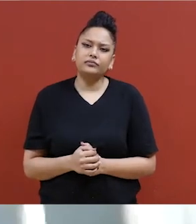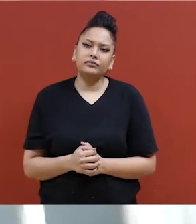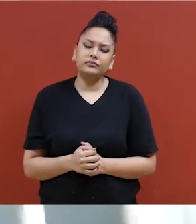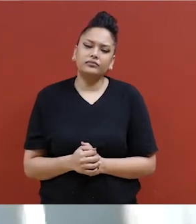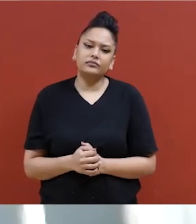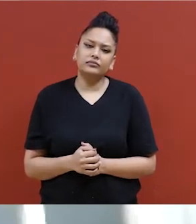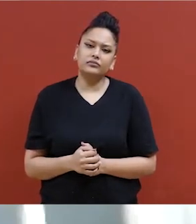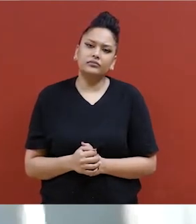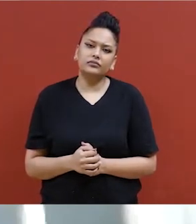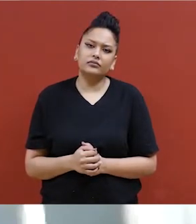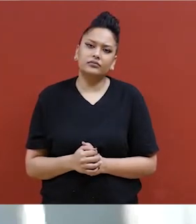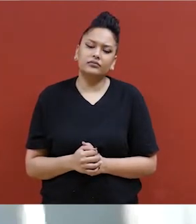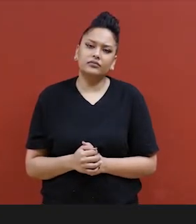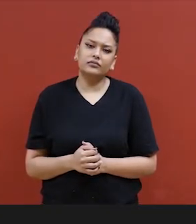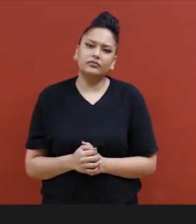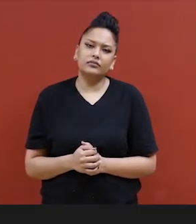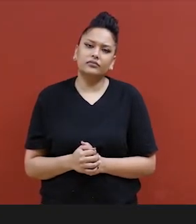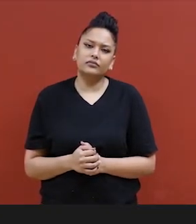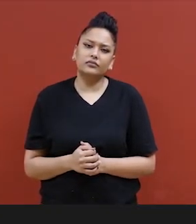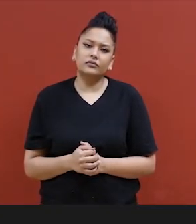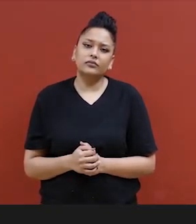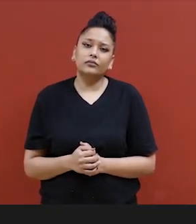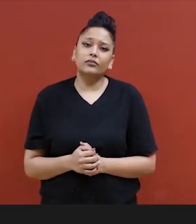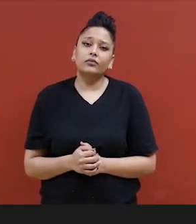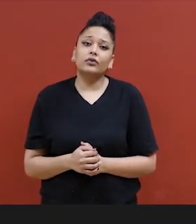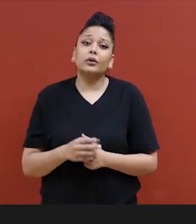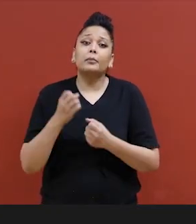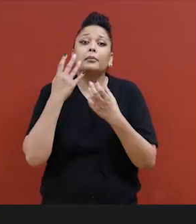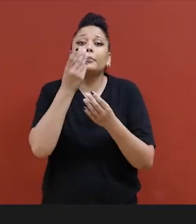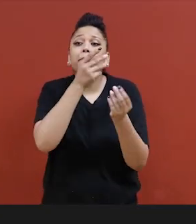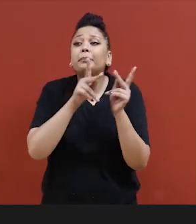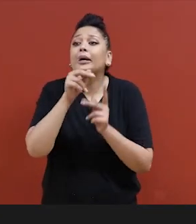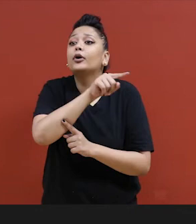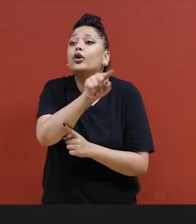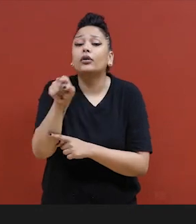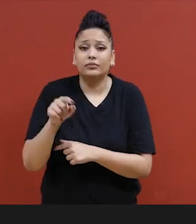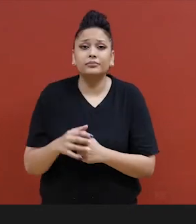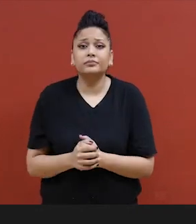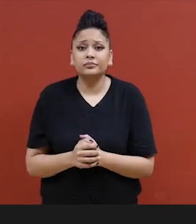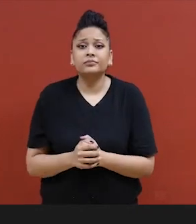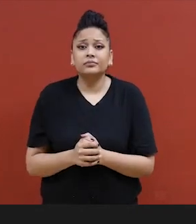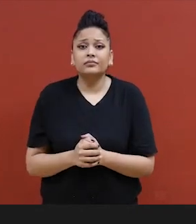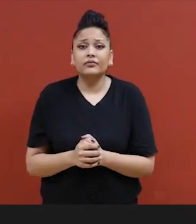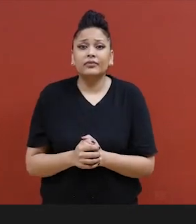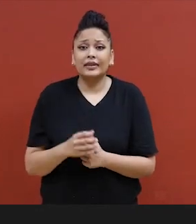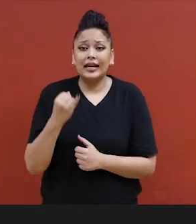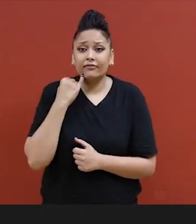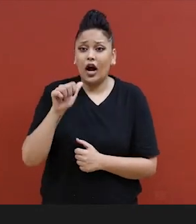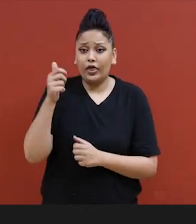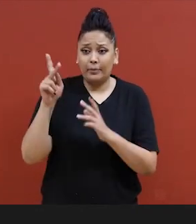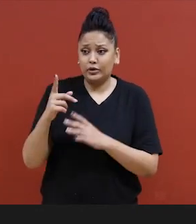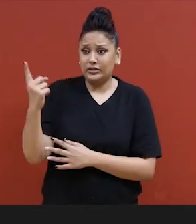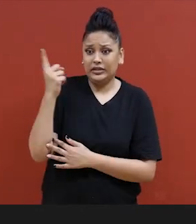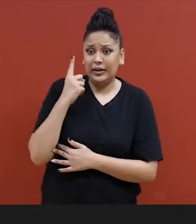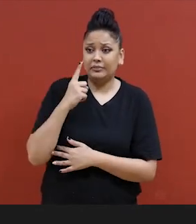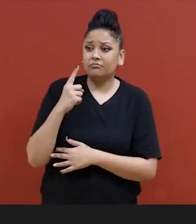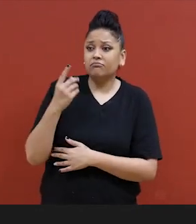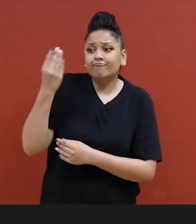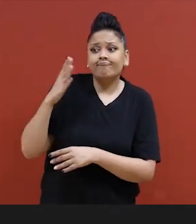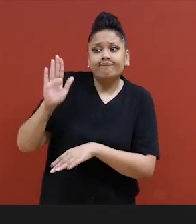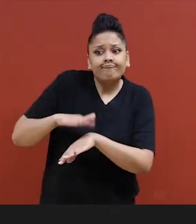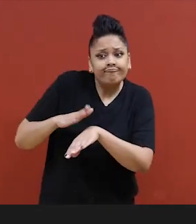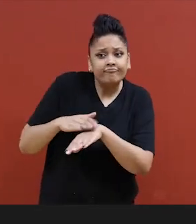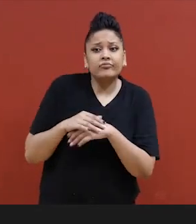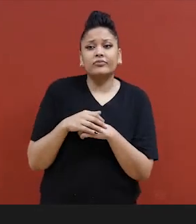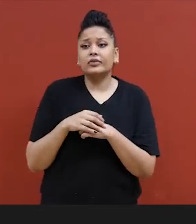media? The one thing that I say to everybody, especially if it's a young person coming to me, is be very careful